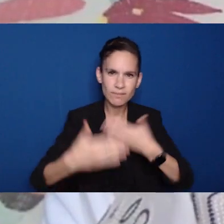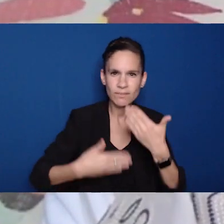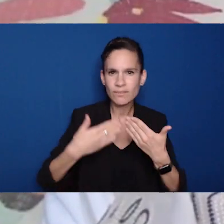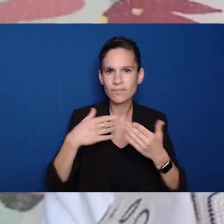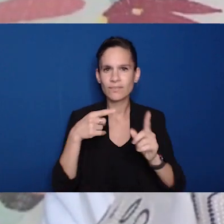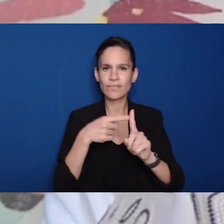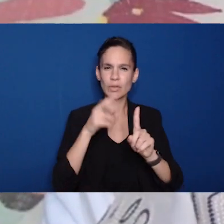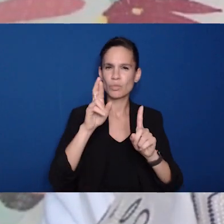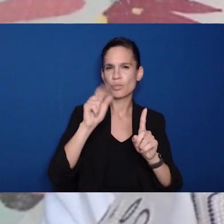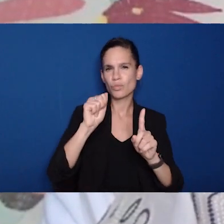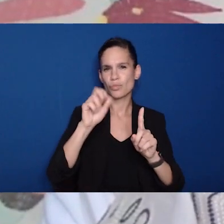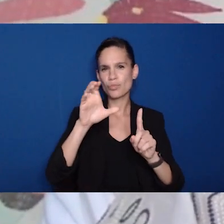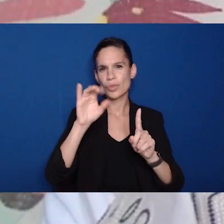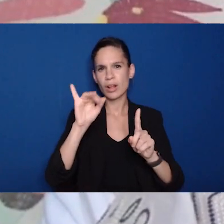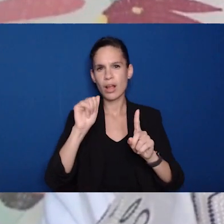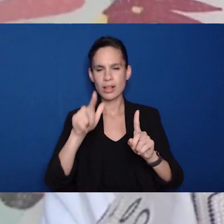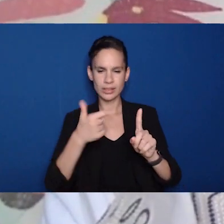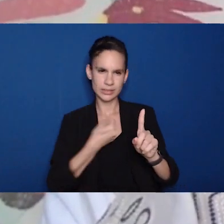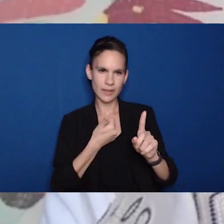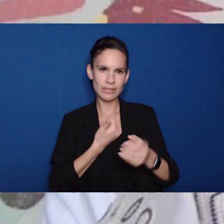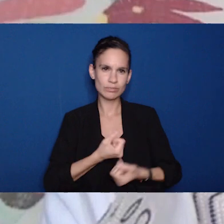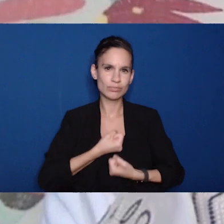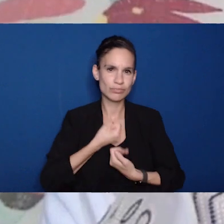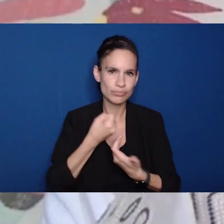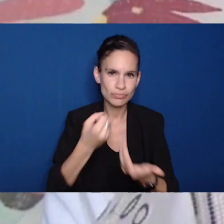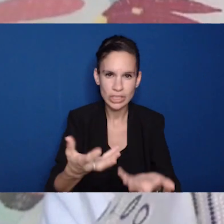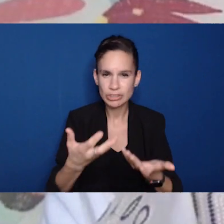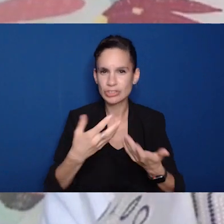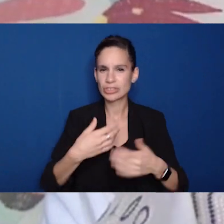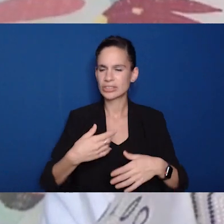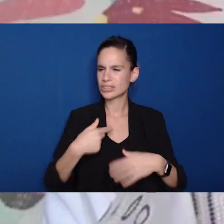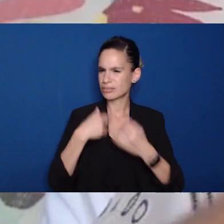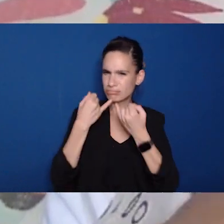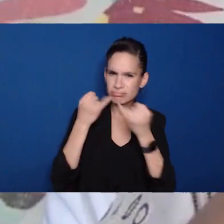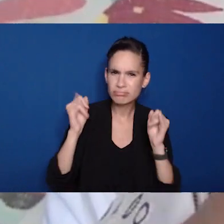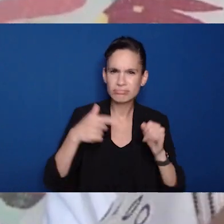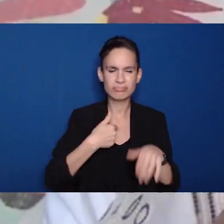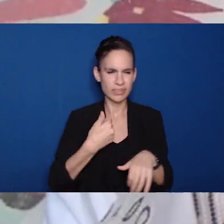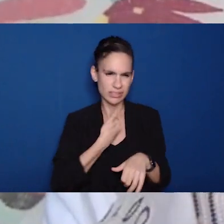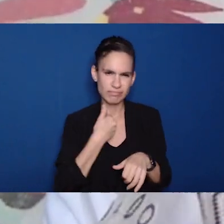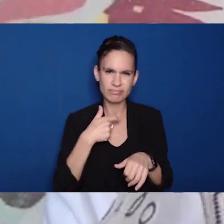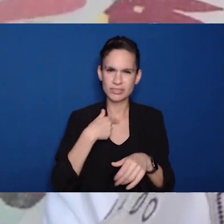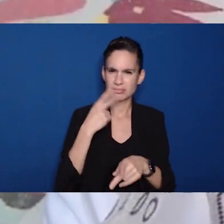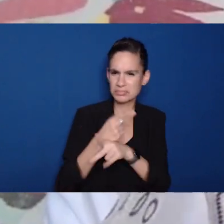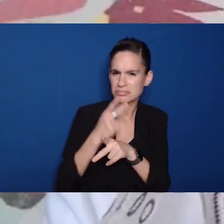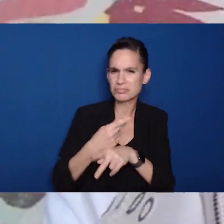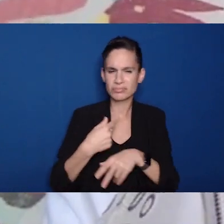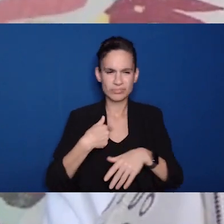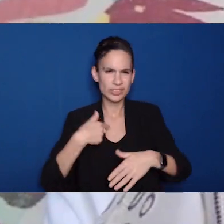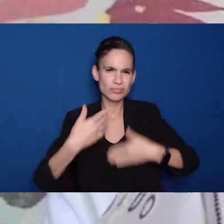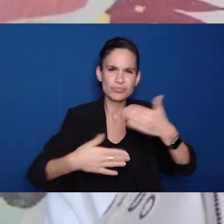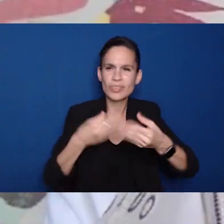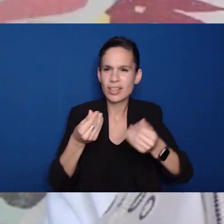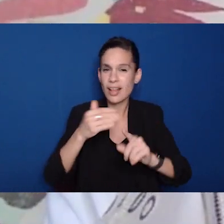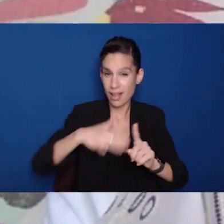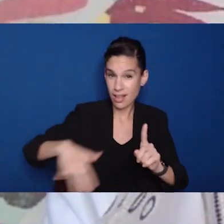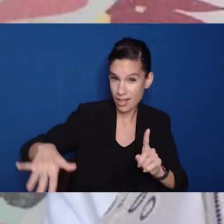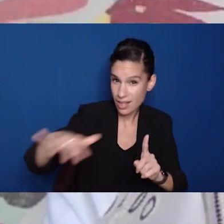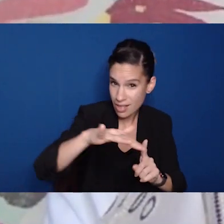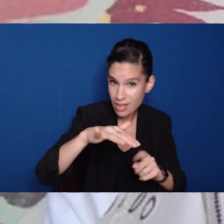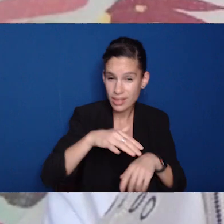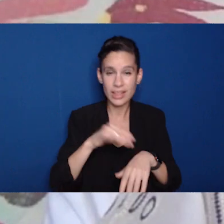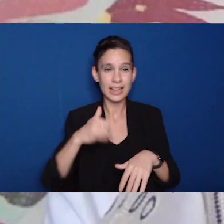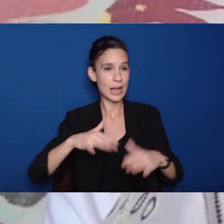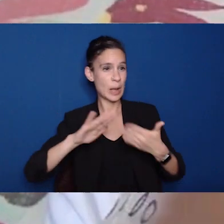or radical independence, being able to take care of yourself. The